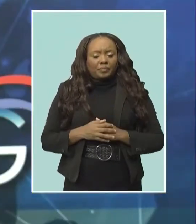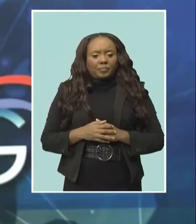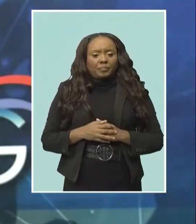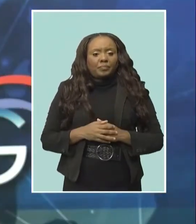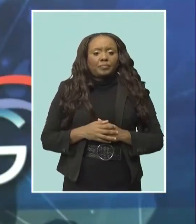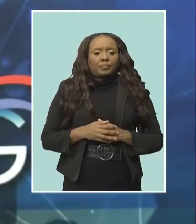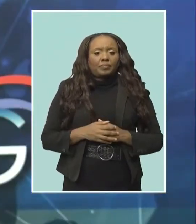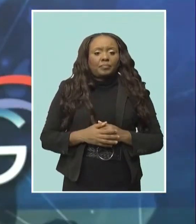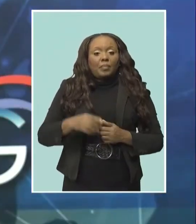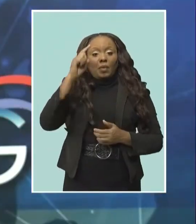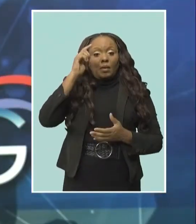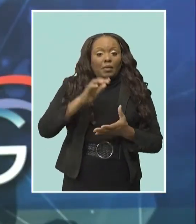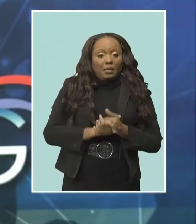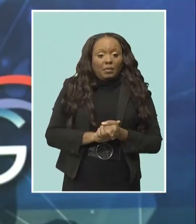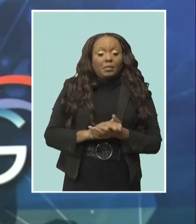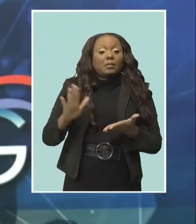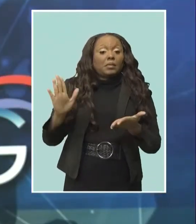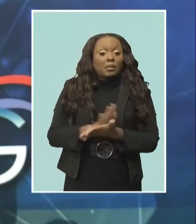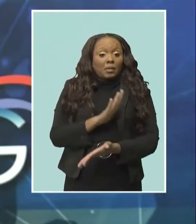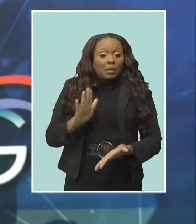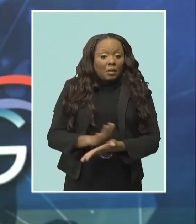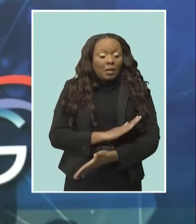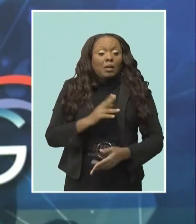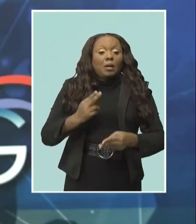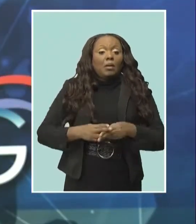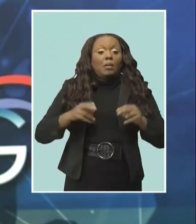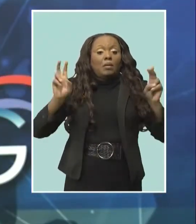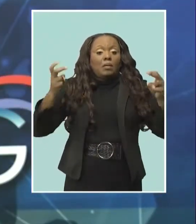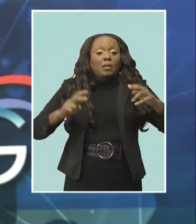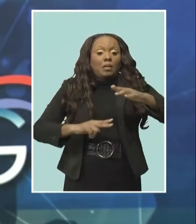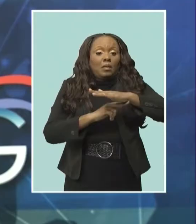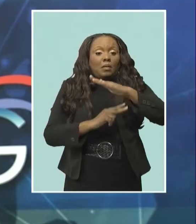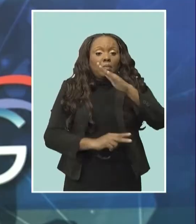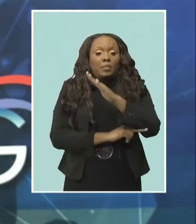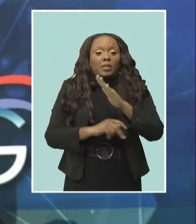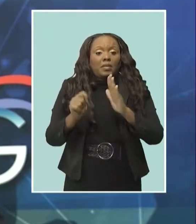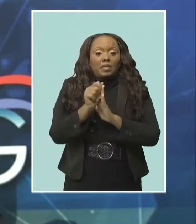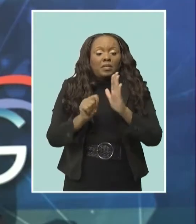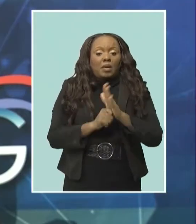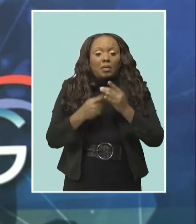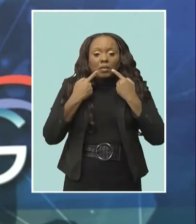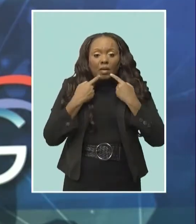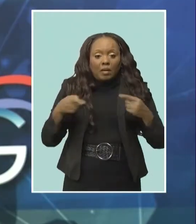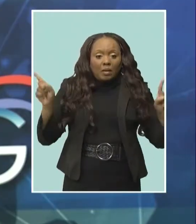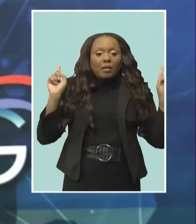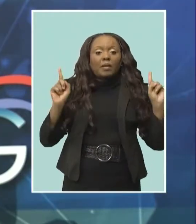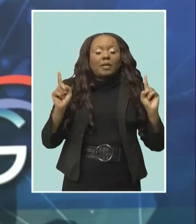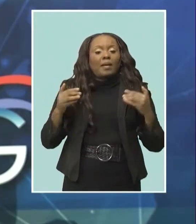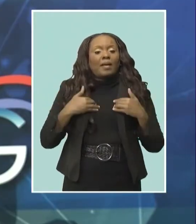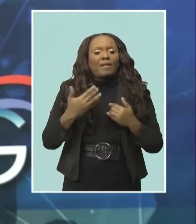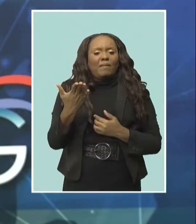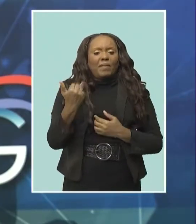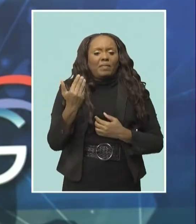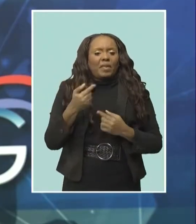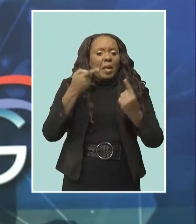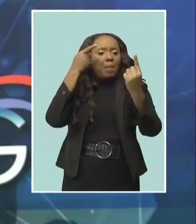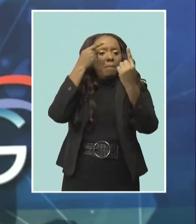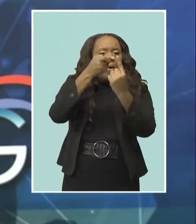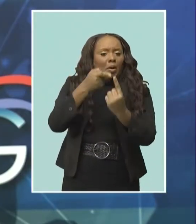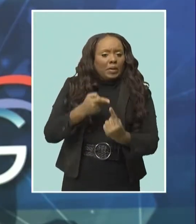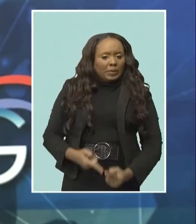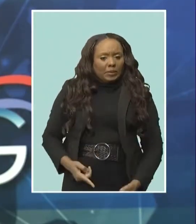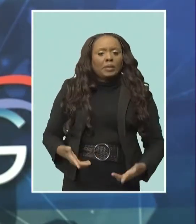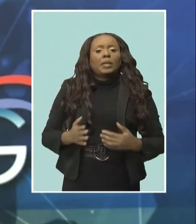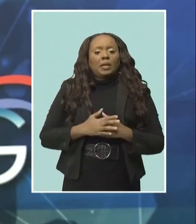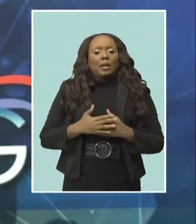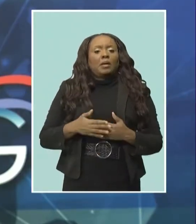Dr. Walcott believes the outcome document, the Bridgetown Declaration, which is divided into 15 main points, 2 annexes and